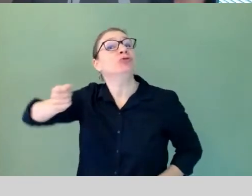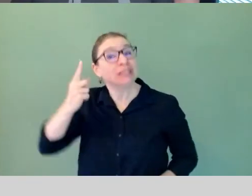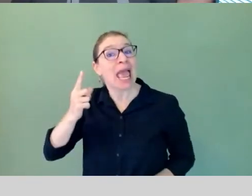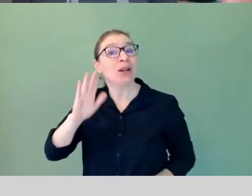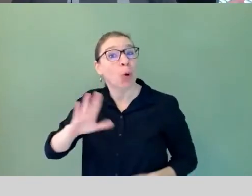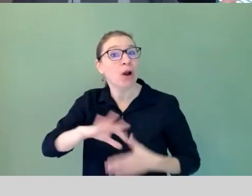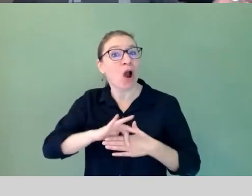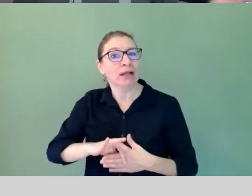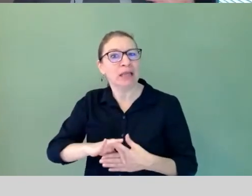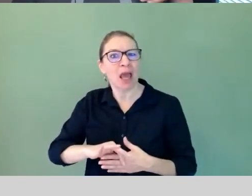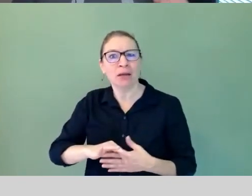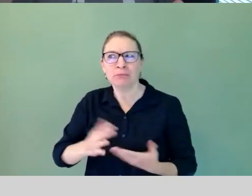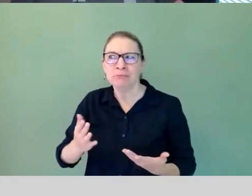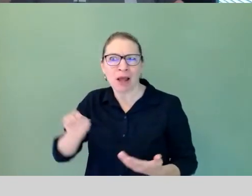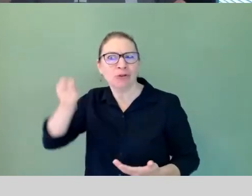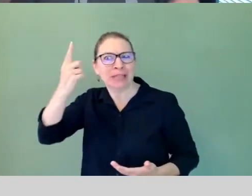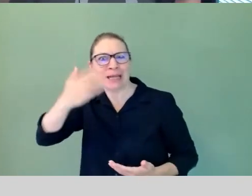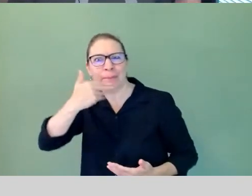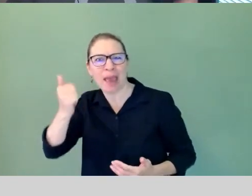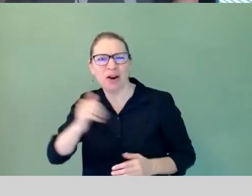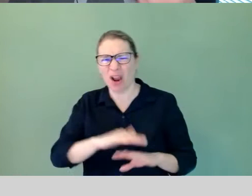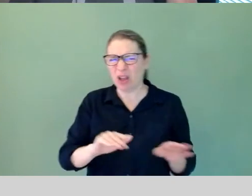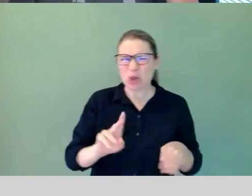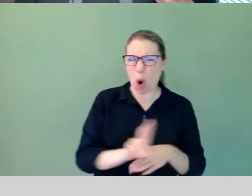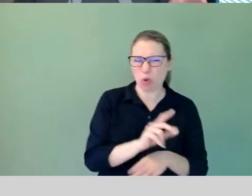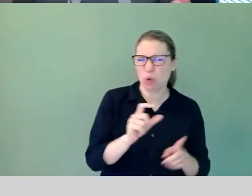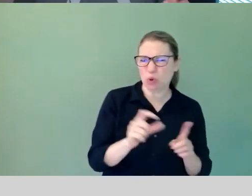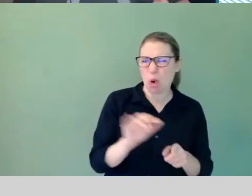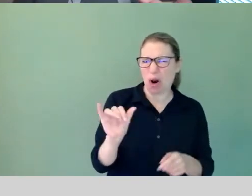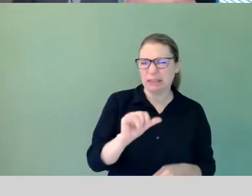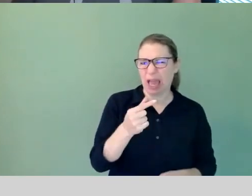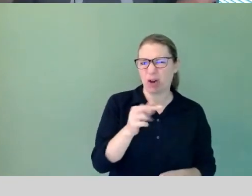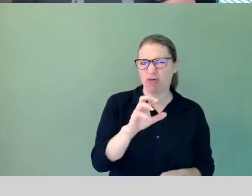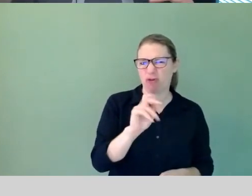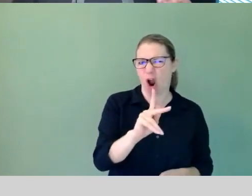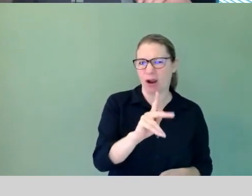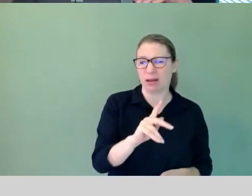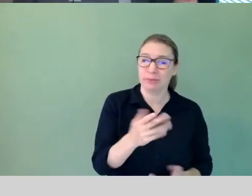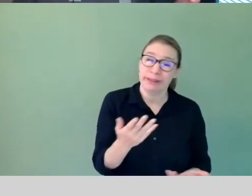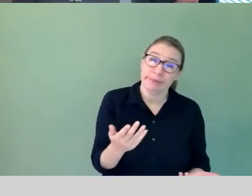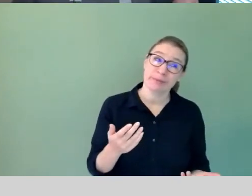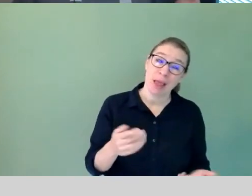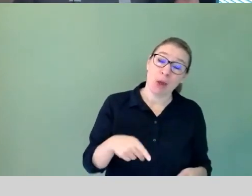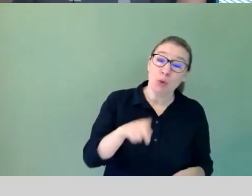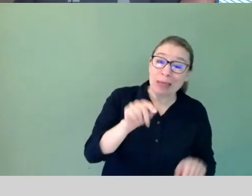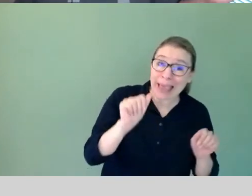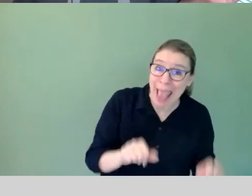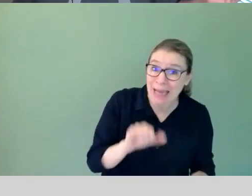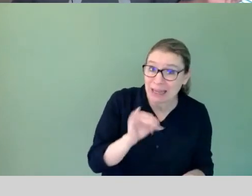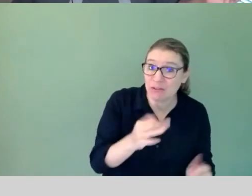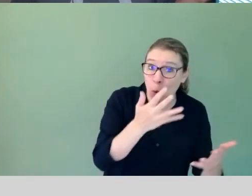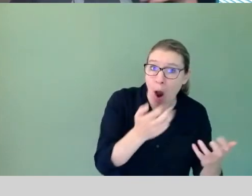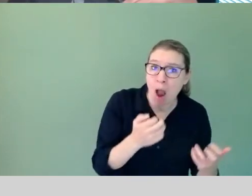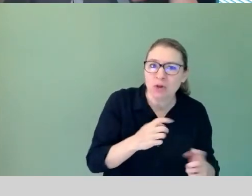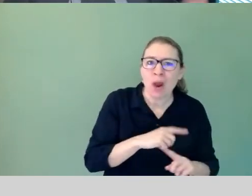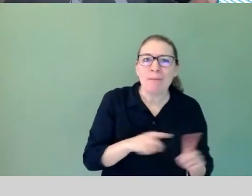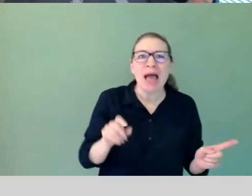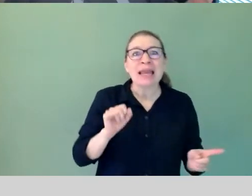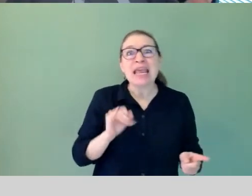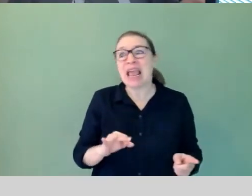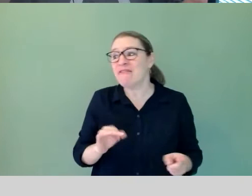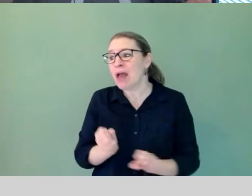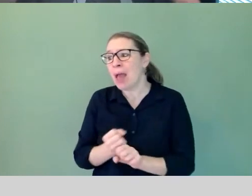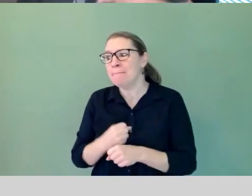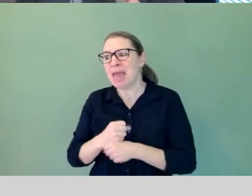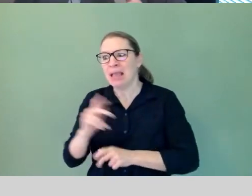don't use it. Don't use words like grok. I mean, you can if you want to, but I'm just saying in this instance, you know, it didn't really add to